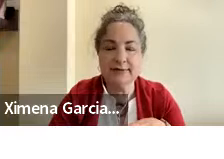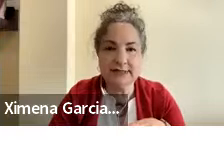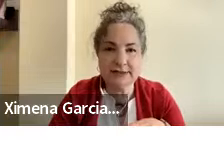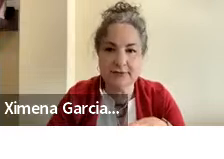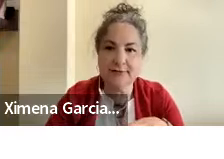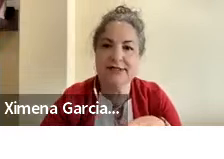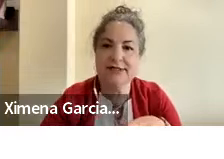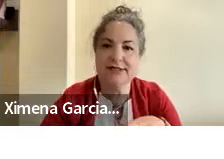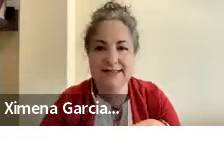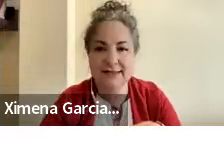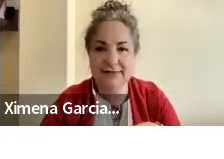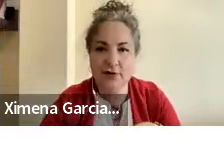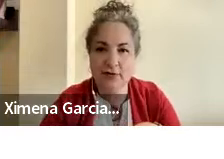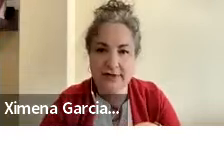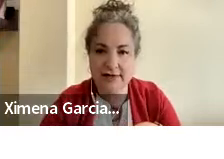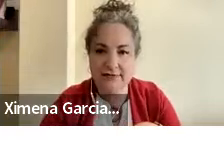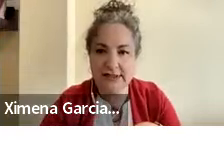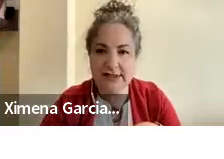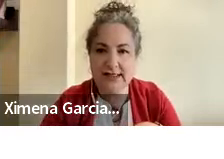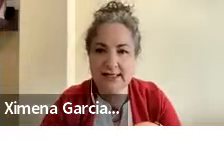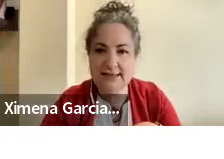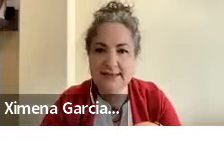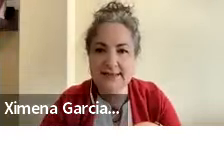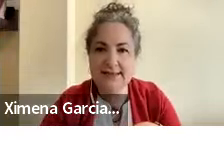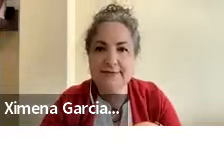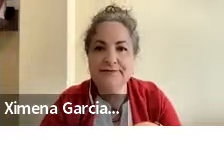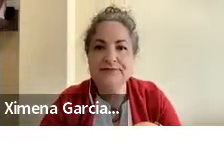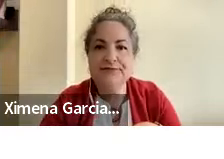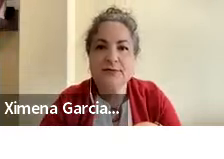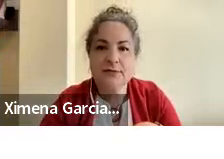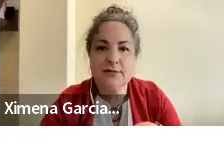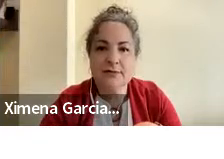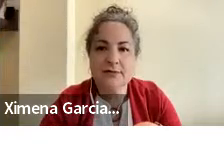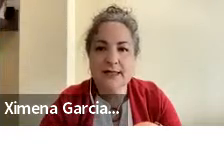Okay, so I'm going to start by sharing the state of COVID infection in Kansas,